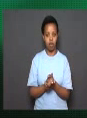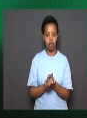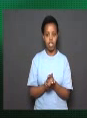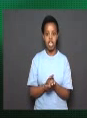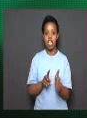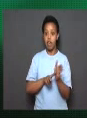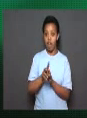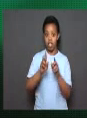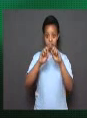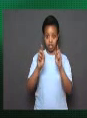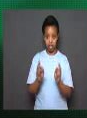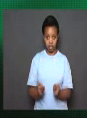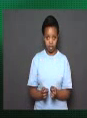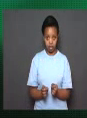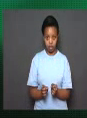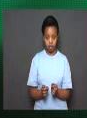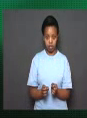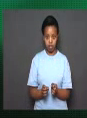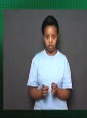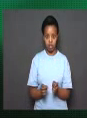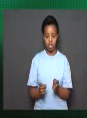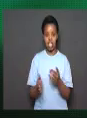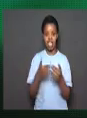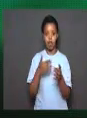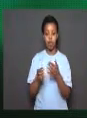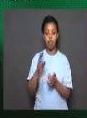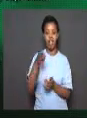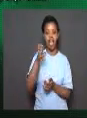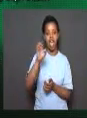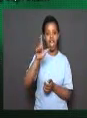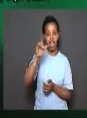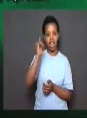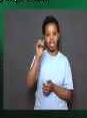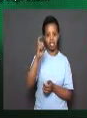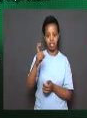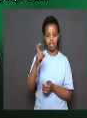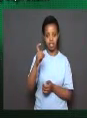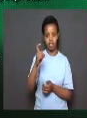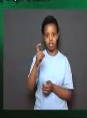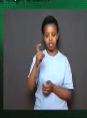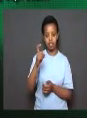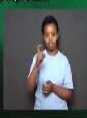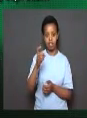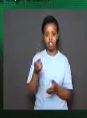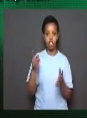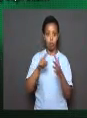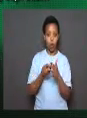viruses range from simple helix forms to more complex